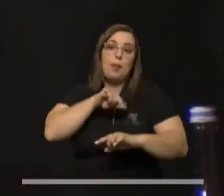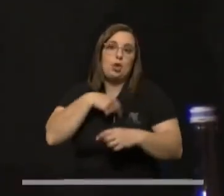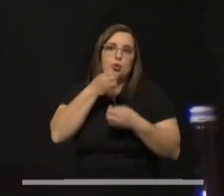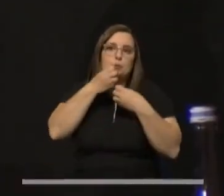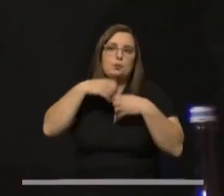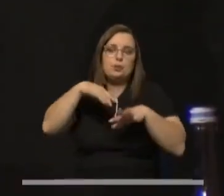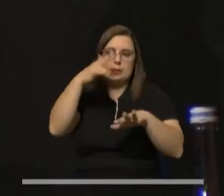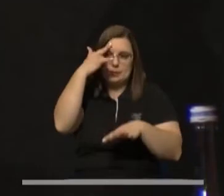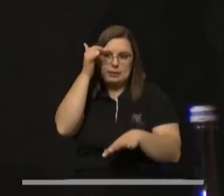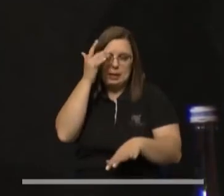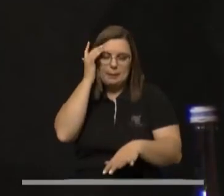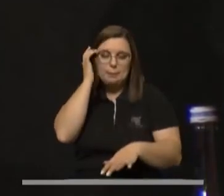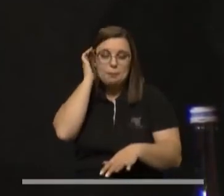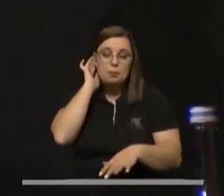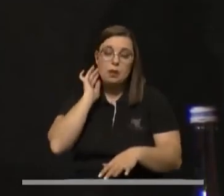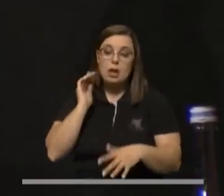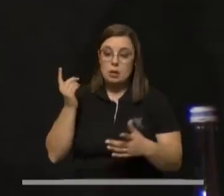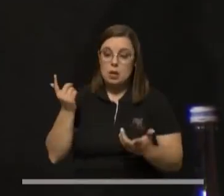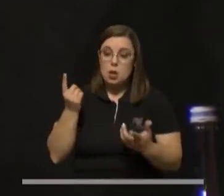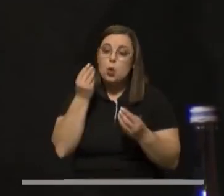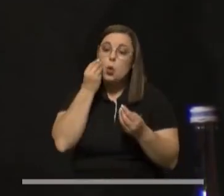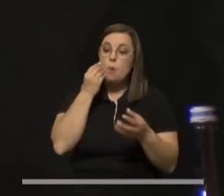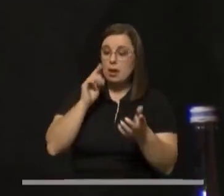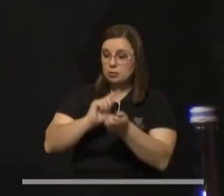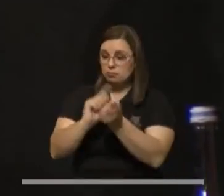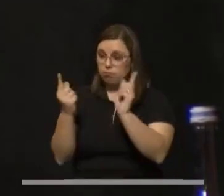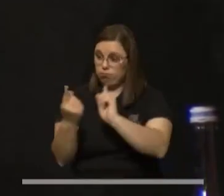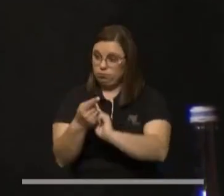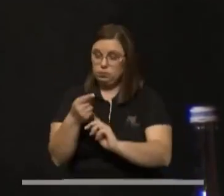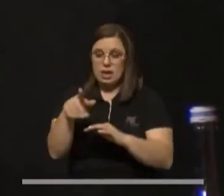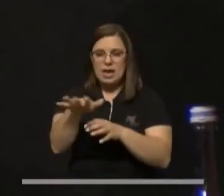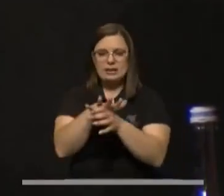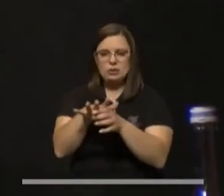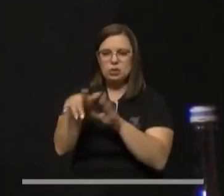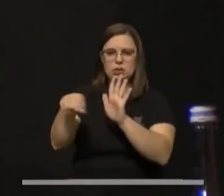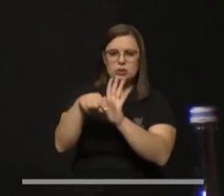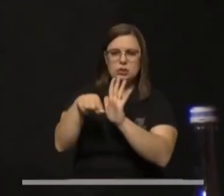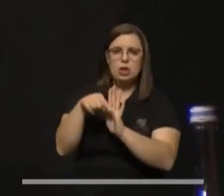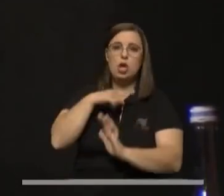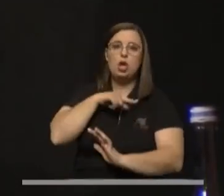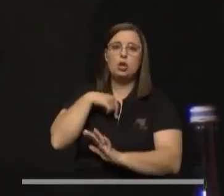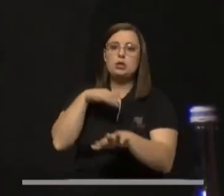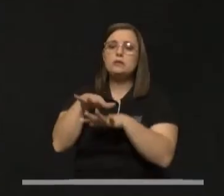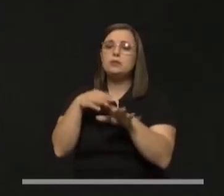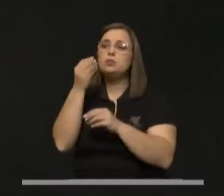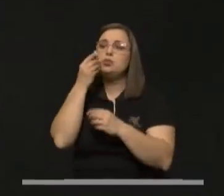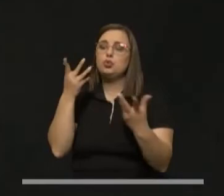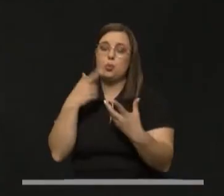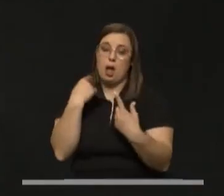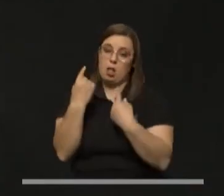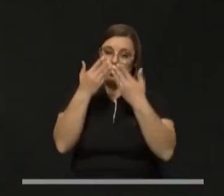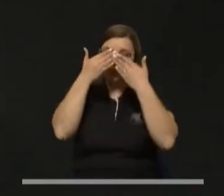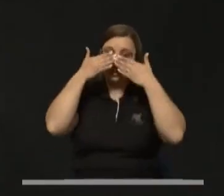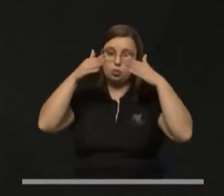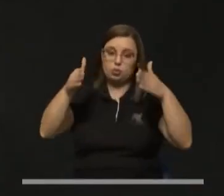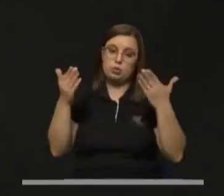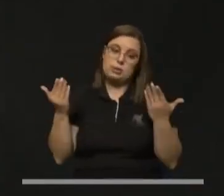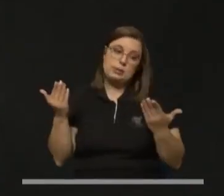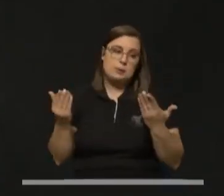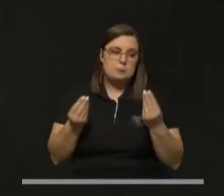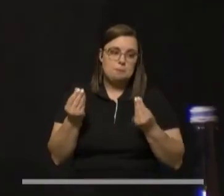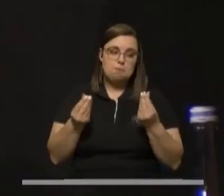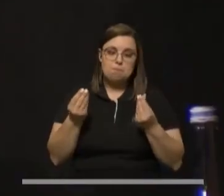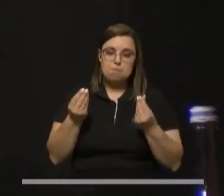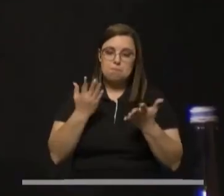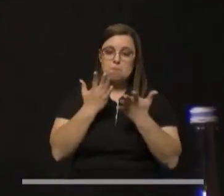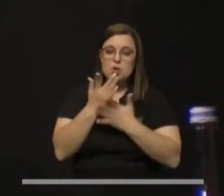to an influence that I didn't have a couple of hours ago. How do we contradict these negative effects? And we know that many democracies end